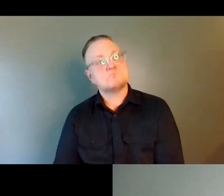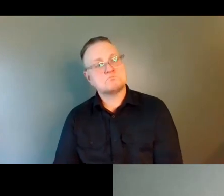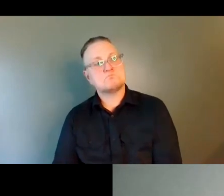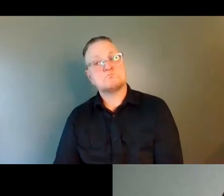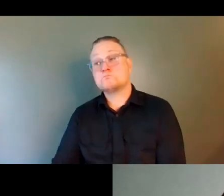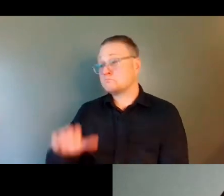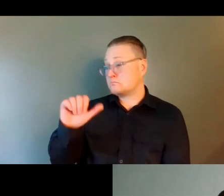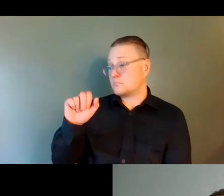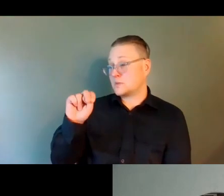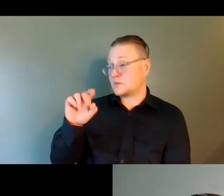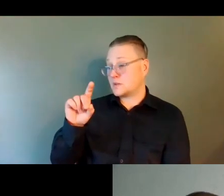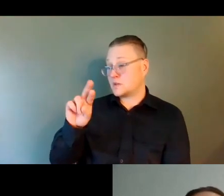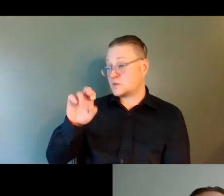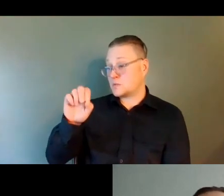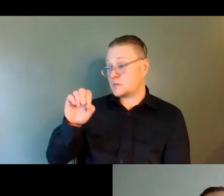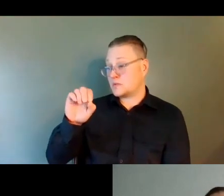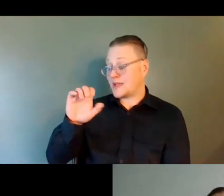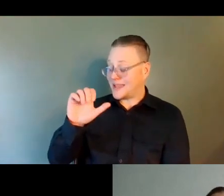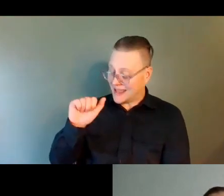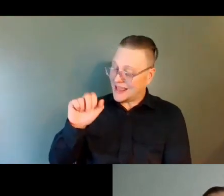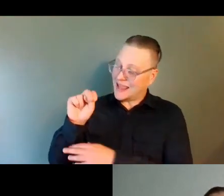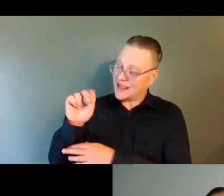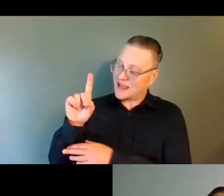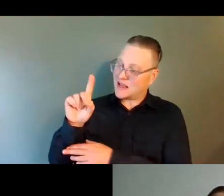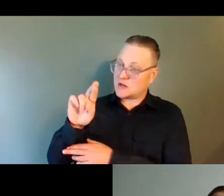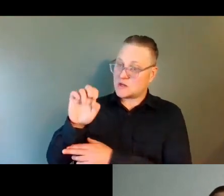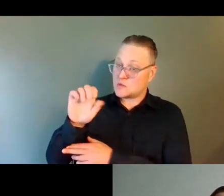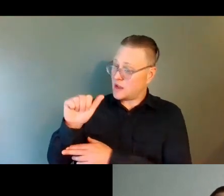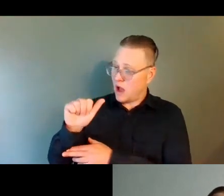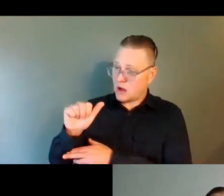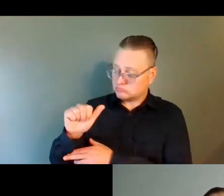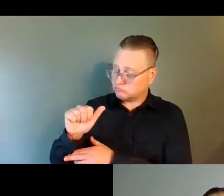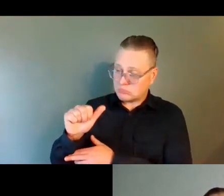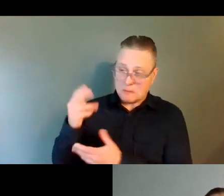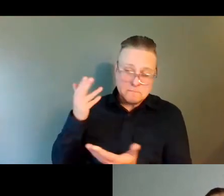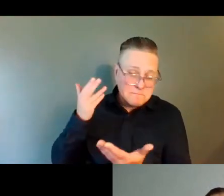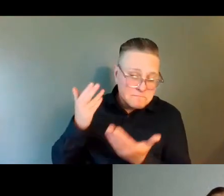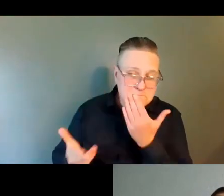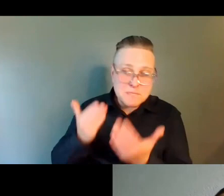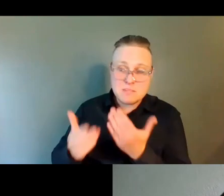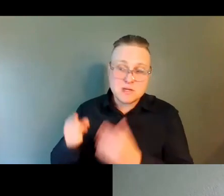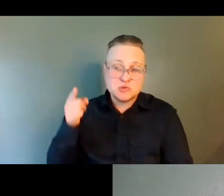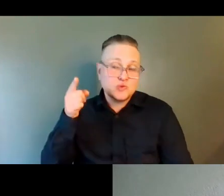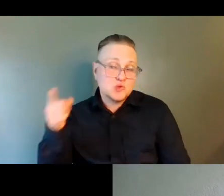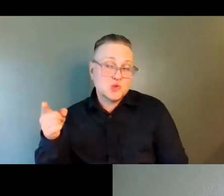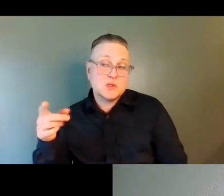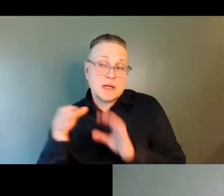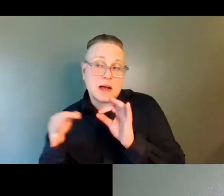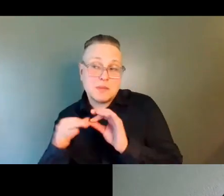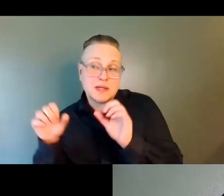Andrea has some thoughts on this, because I know she has been active in employment